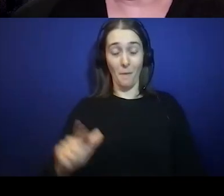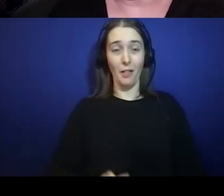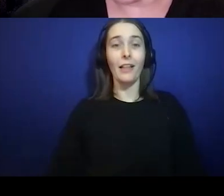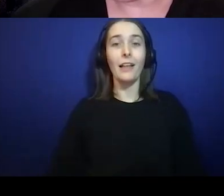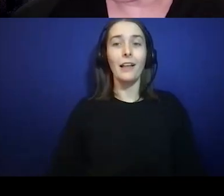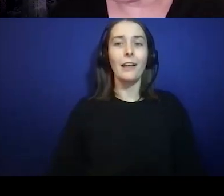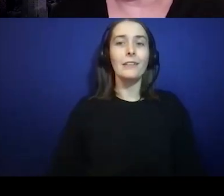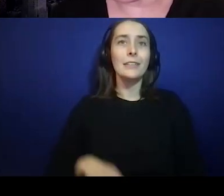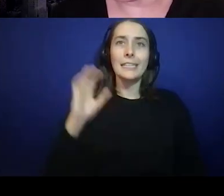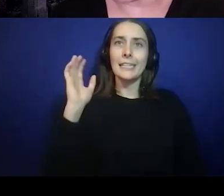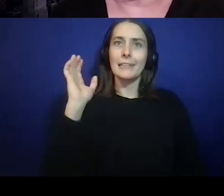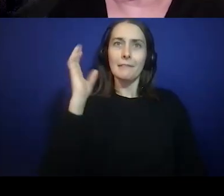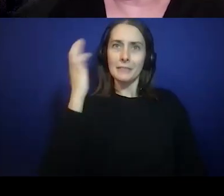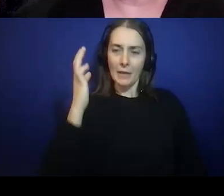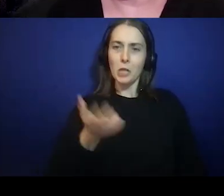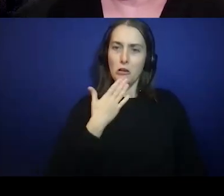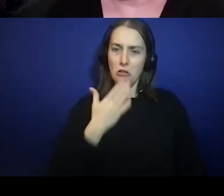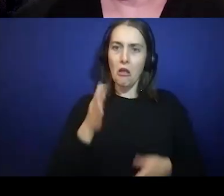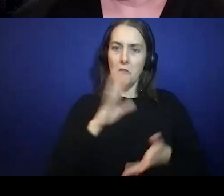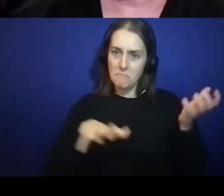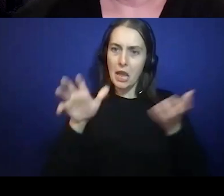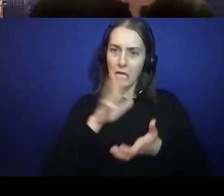And it looks like we've got a good split, Chandra.